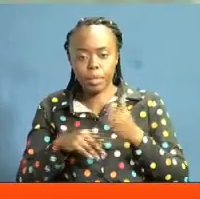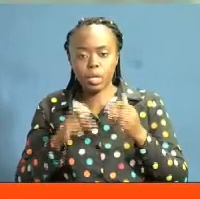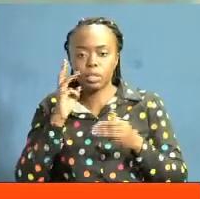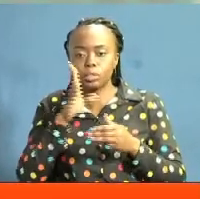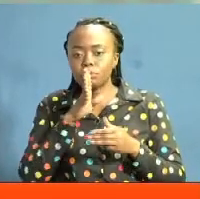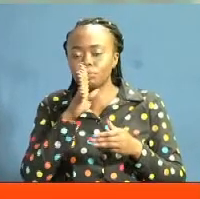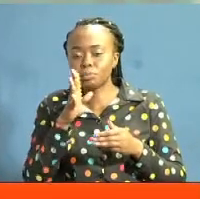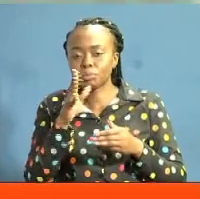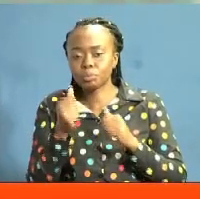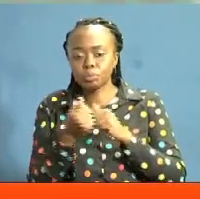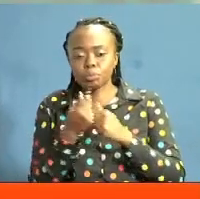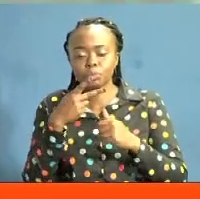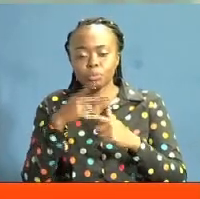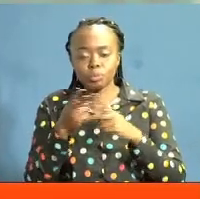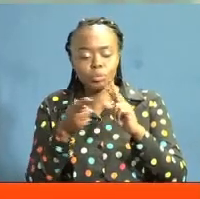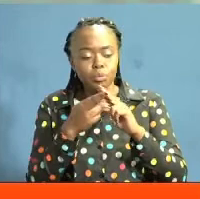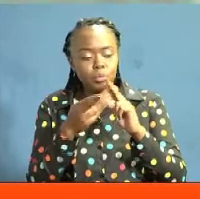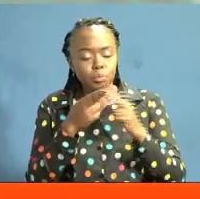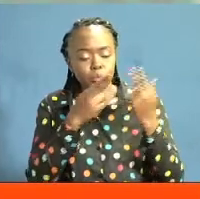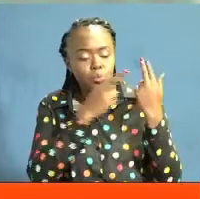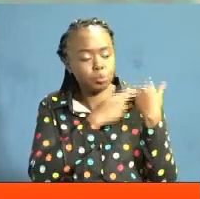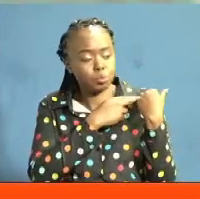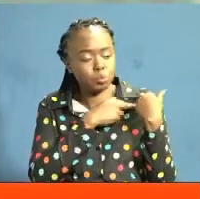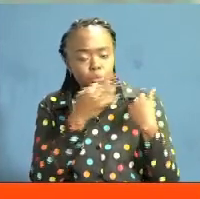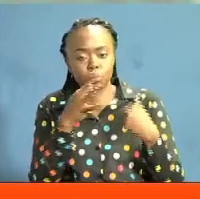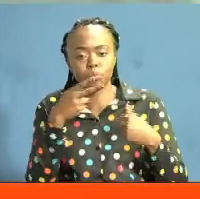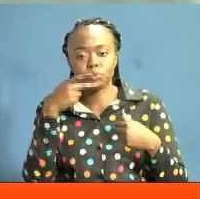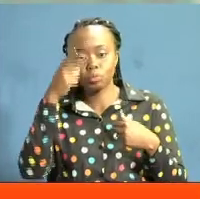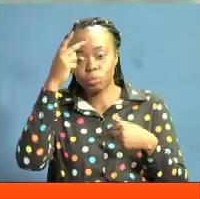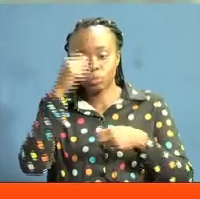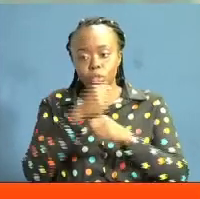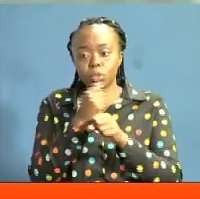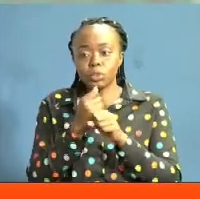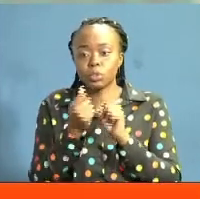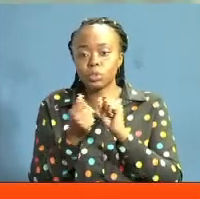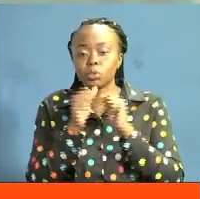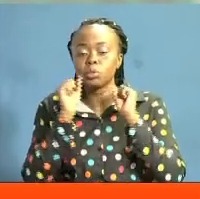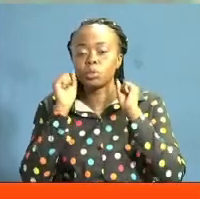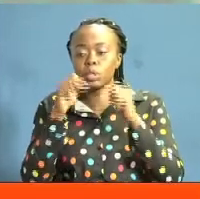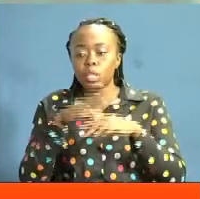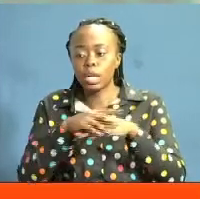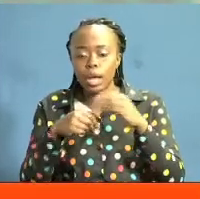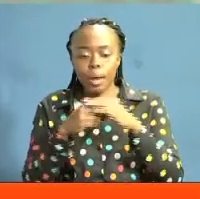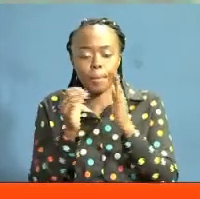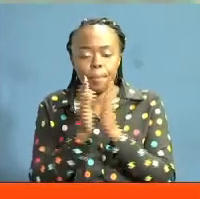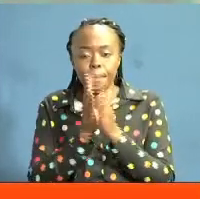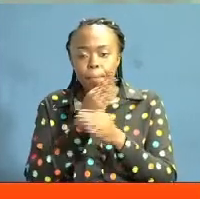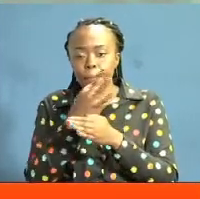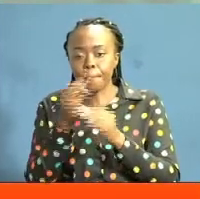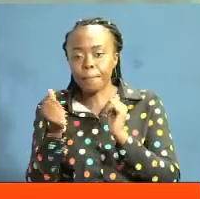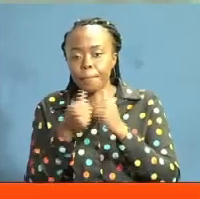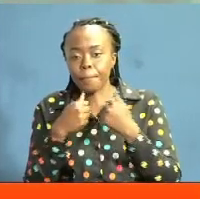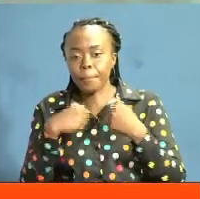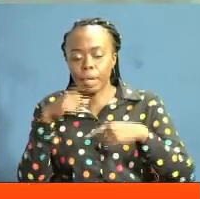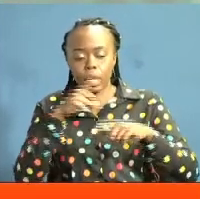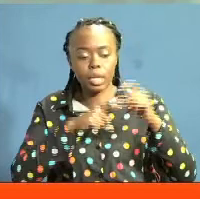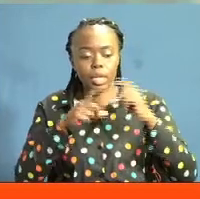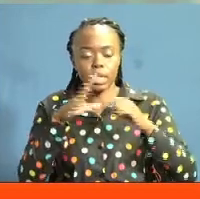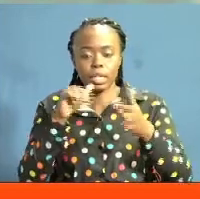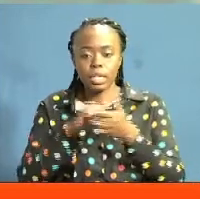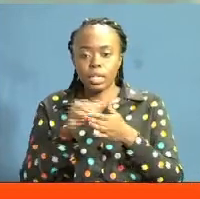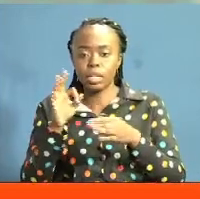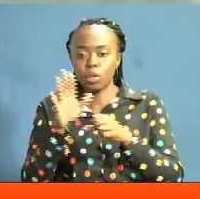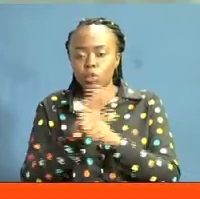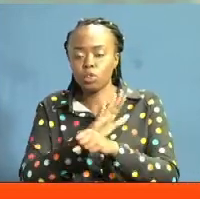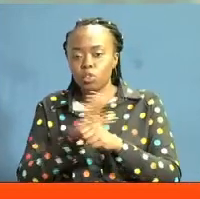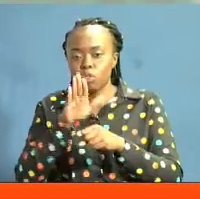the roles and the responsibilities of parents to ensure that they do not create a loophole of creating a generation that feel they